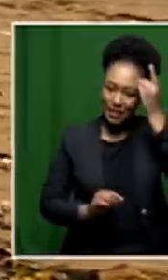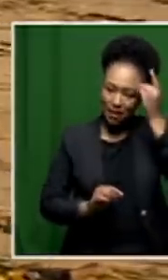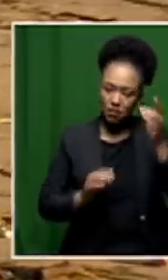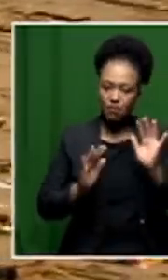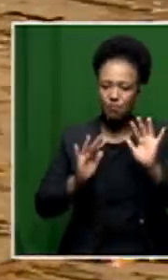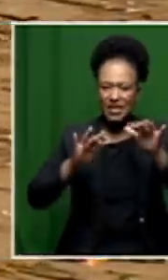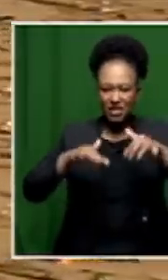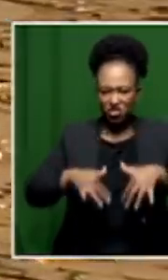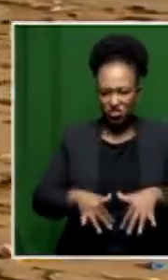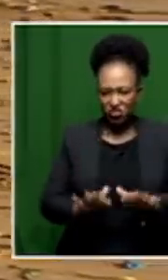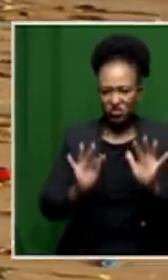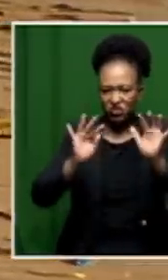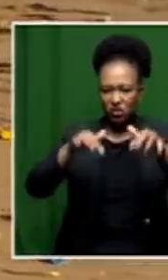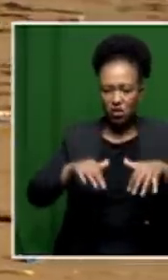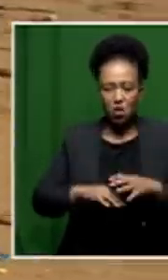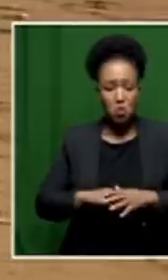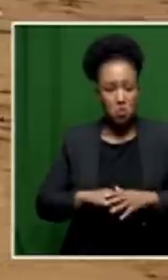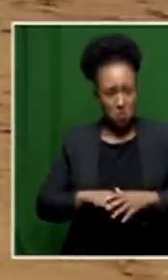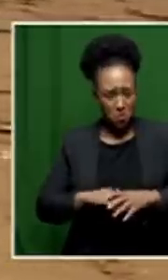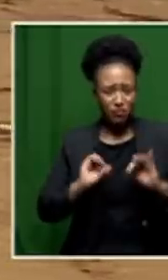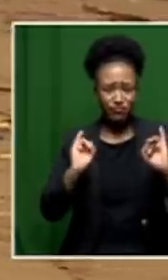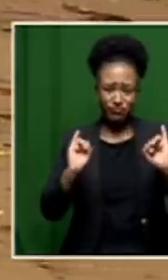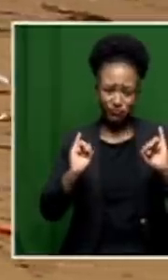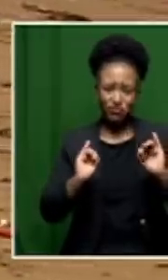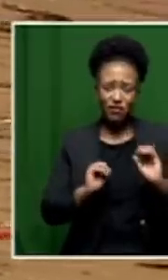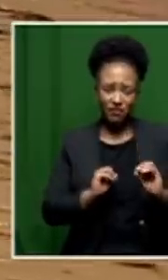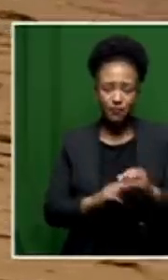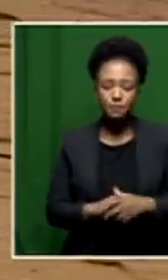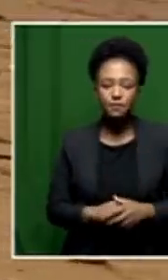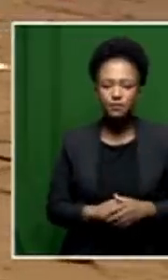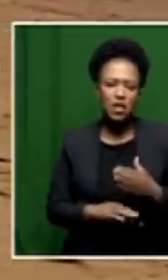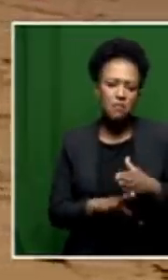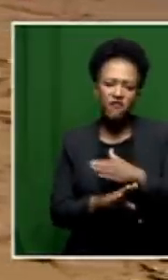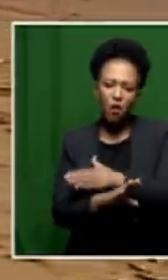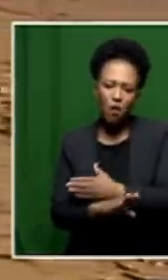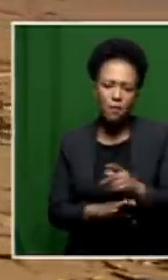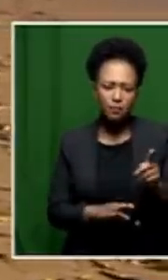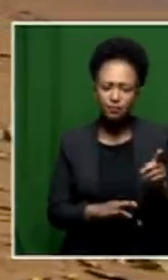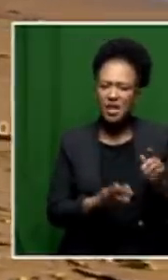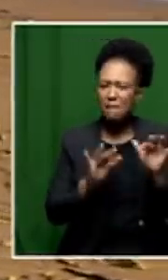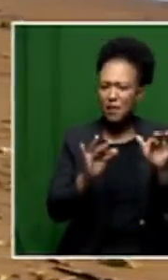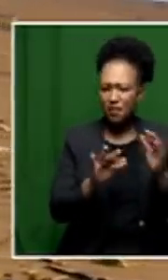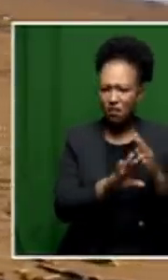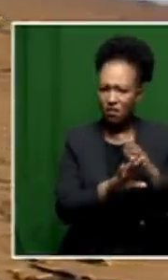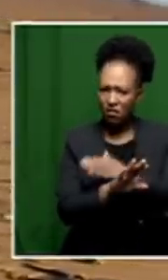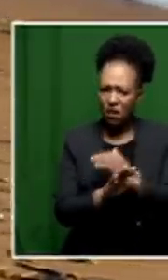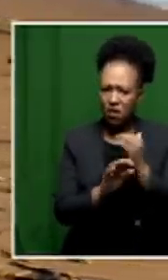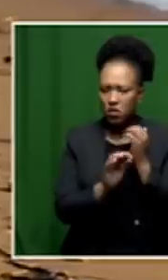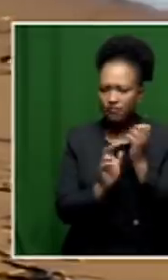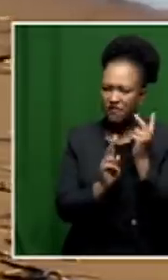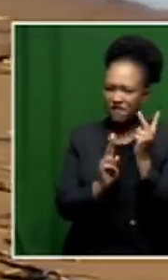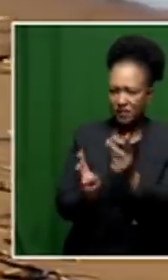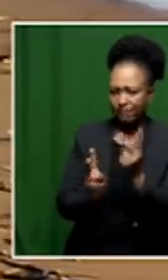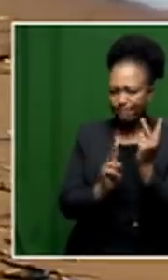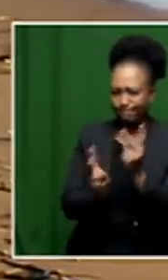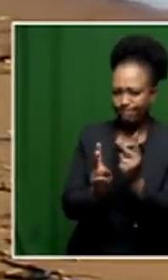Front is just unimaginable. I was speaking earlier on with some holiday makers who had come here to